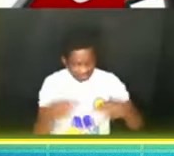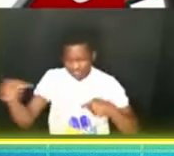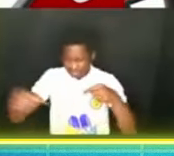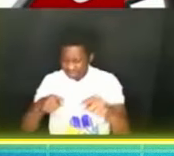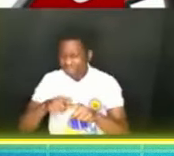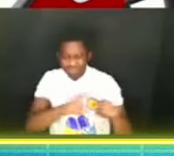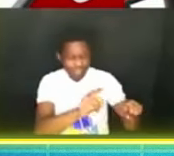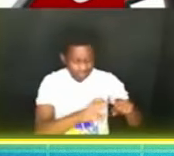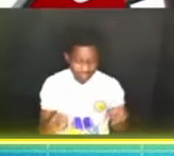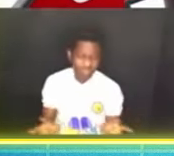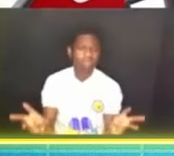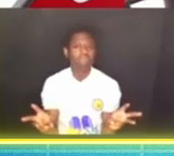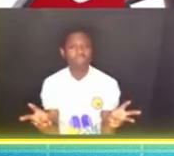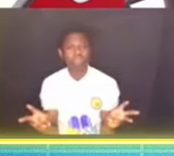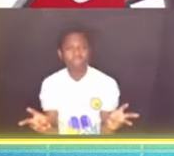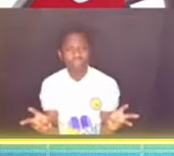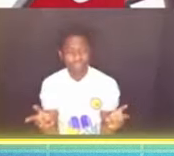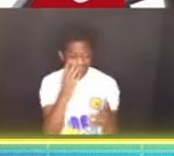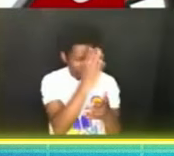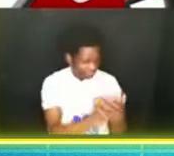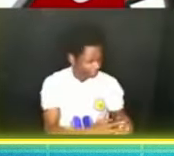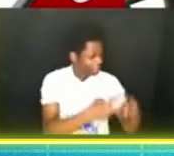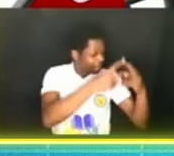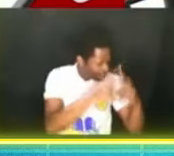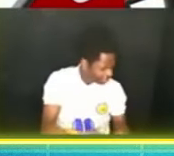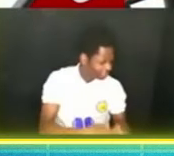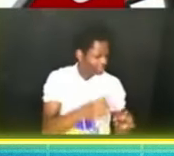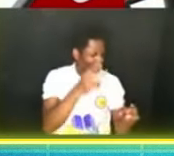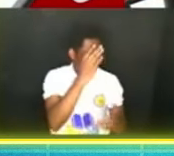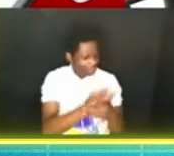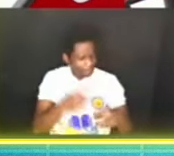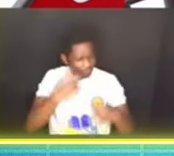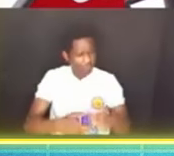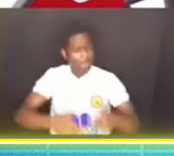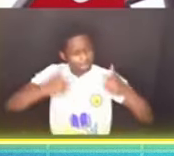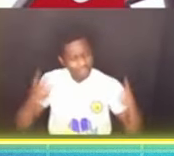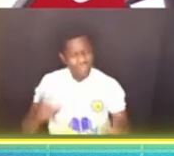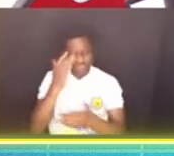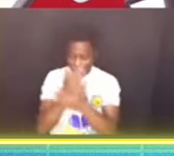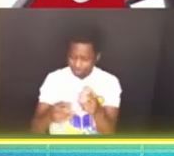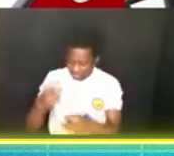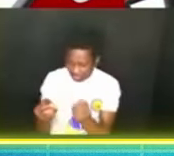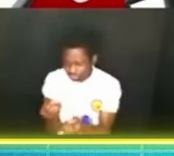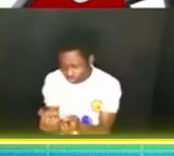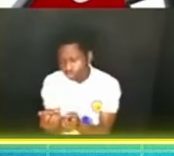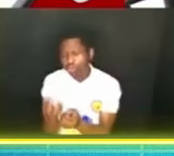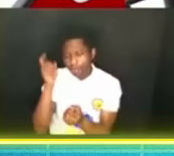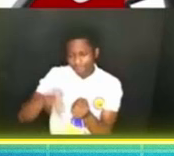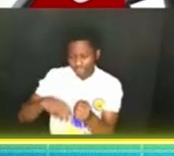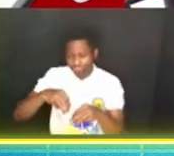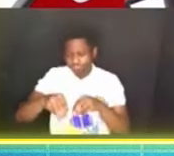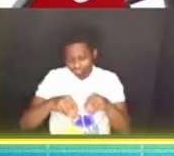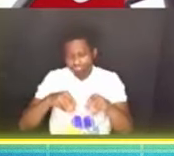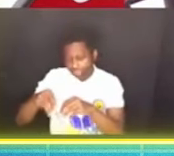owe eba ebia ni muduro na some are wait here ebi mu oduye and so you need to manage challenges ndu hia nyansa